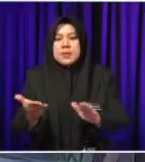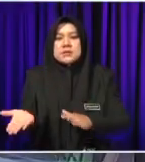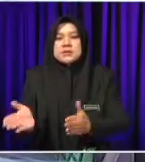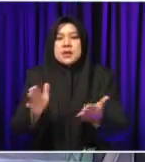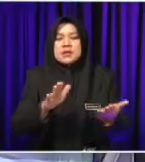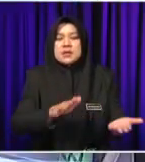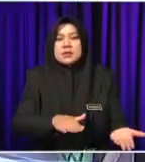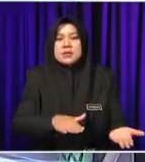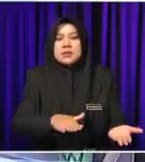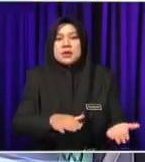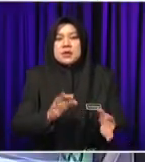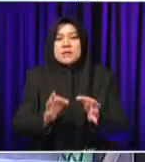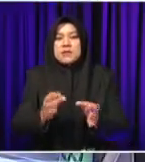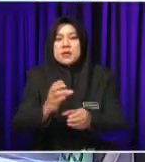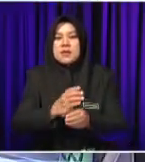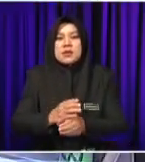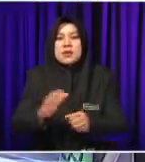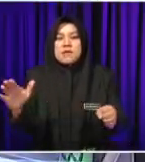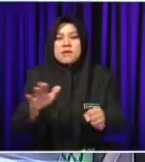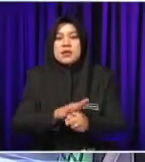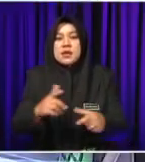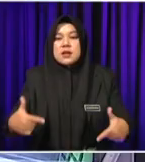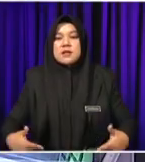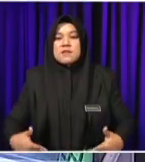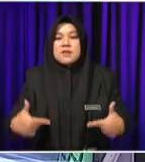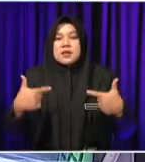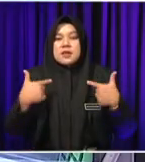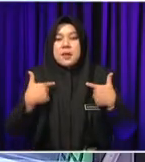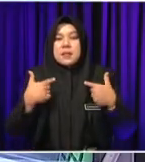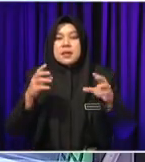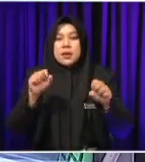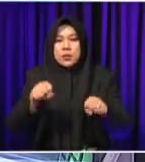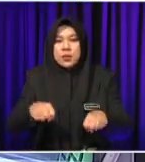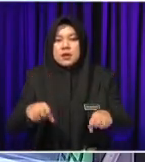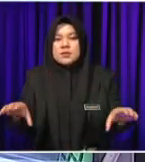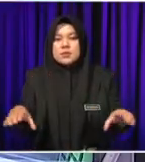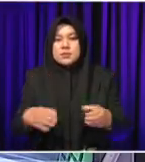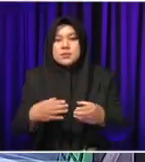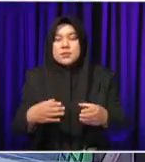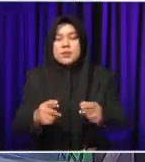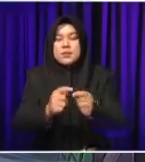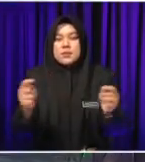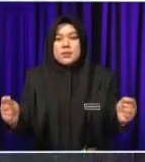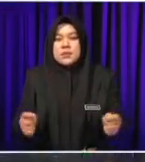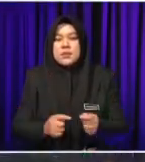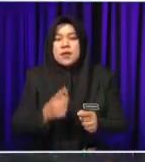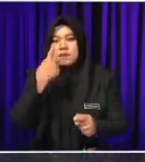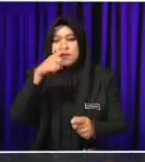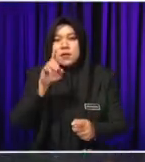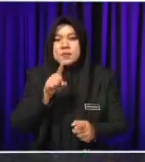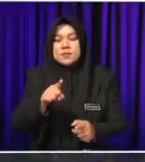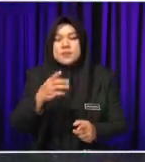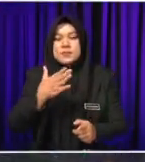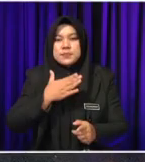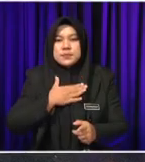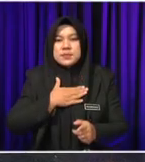people dying. If you care enough for the living, make a better place for you and for